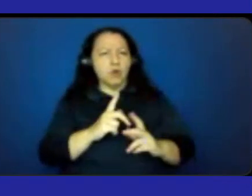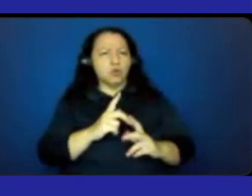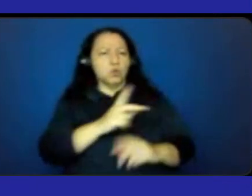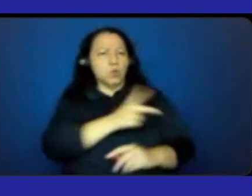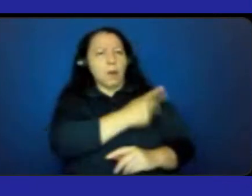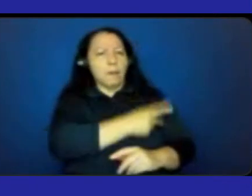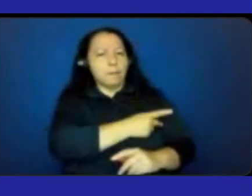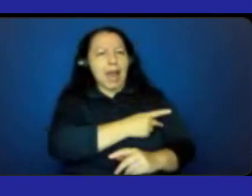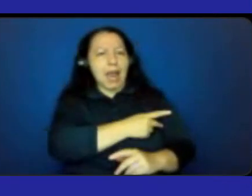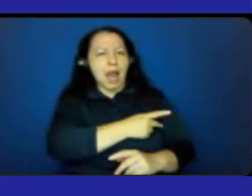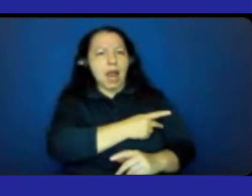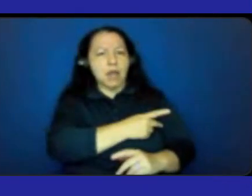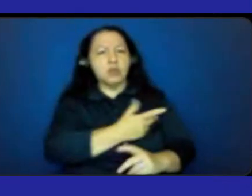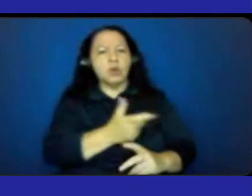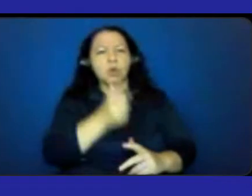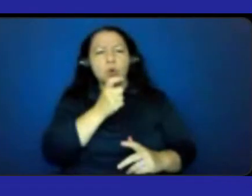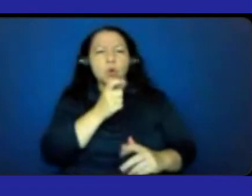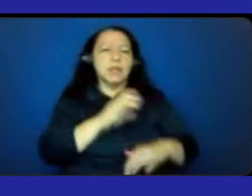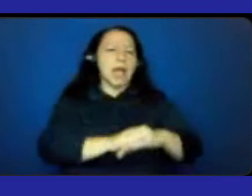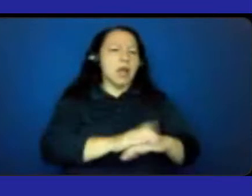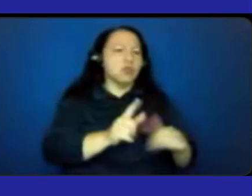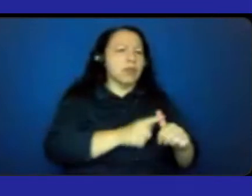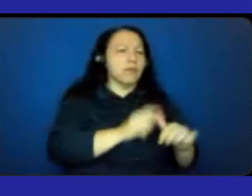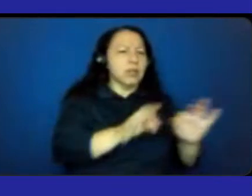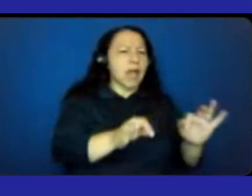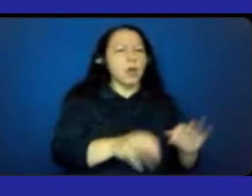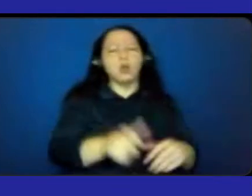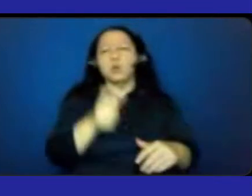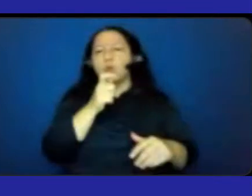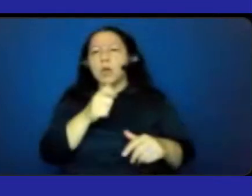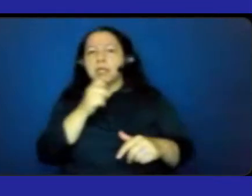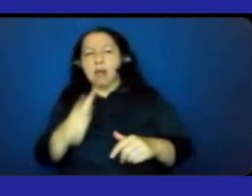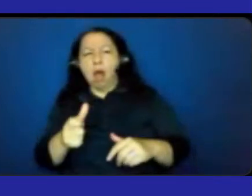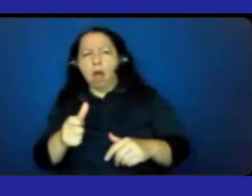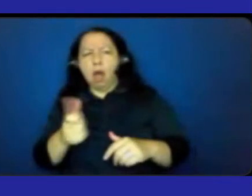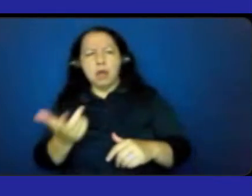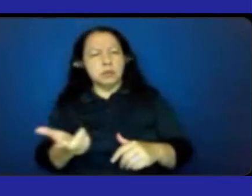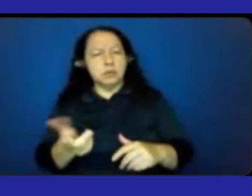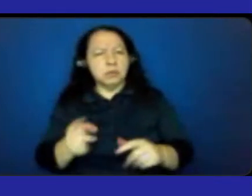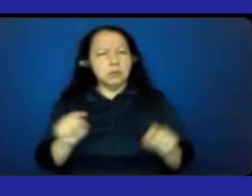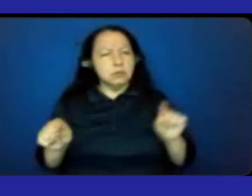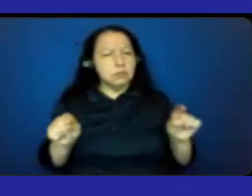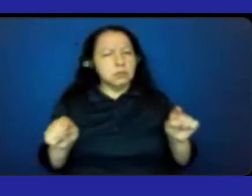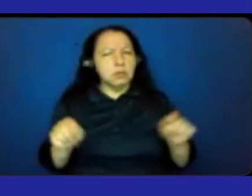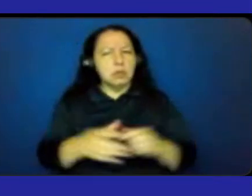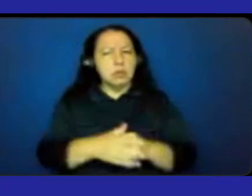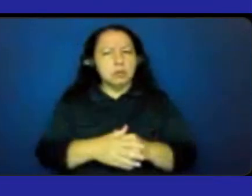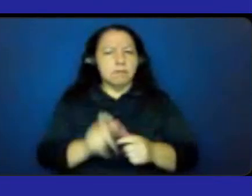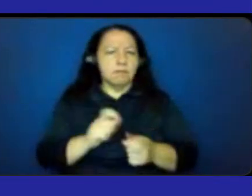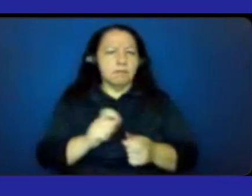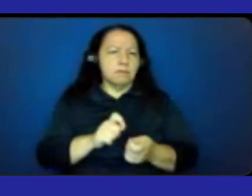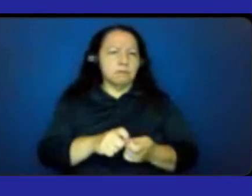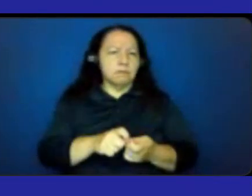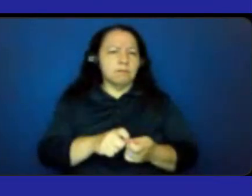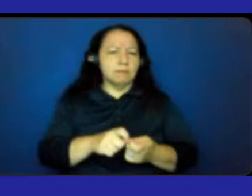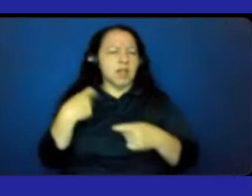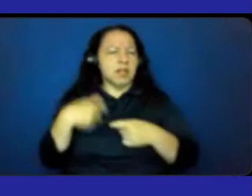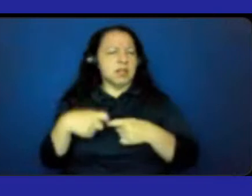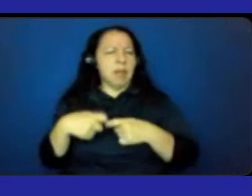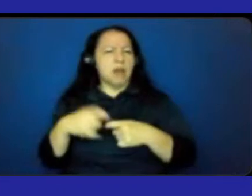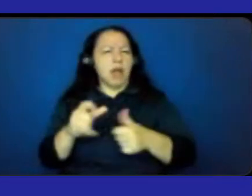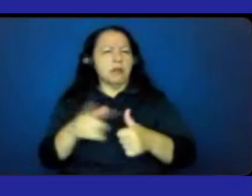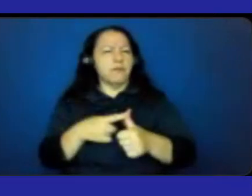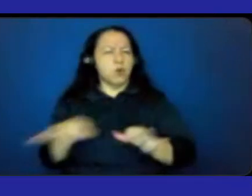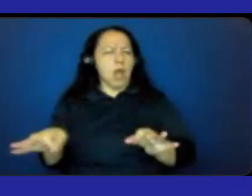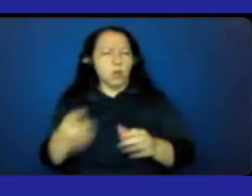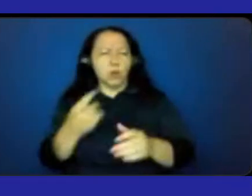are English as first language and who are not, and particularly Spanish as first language?